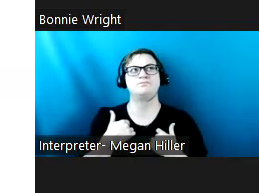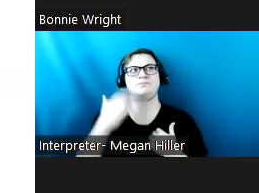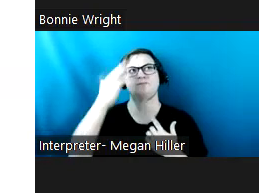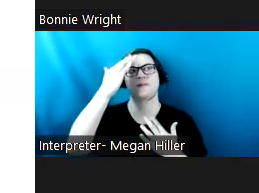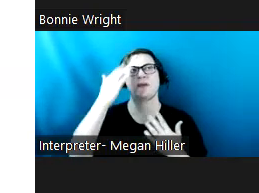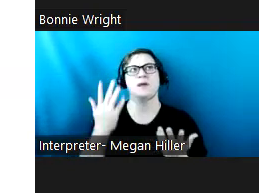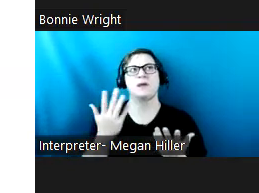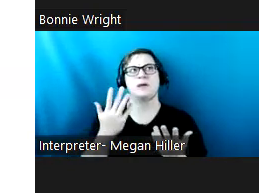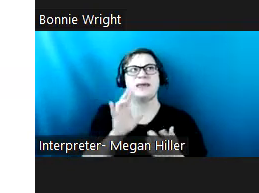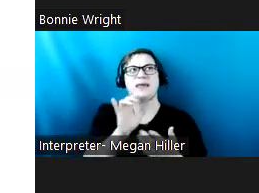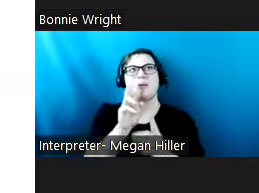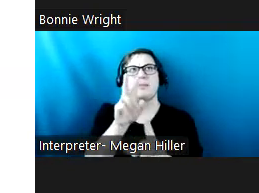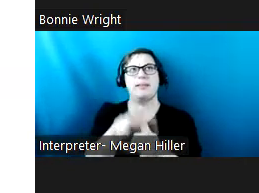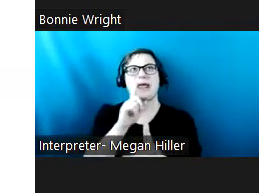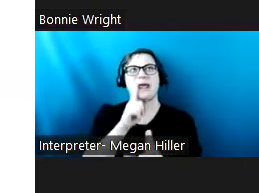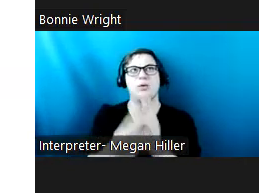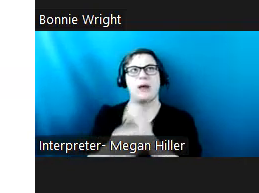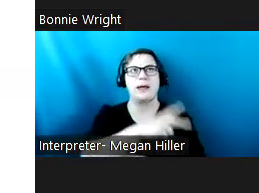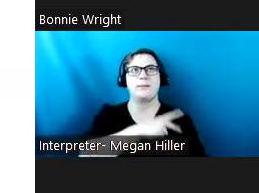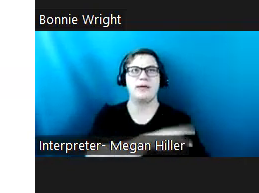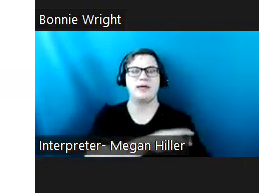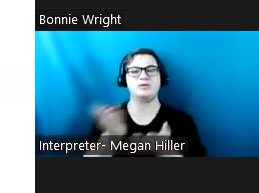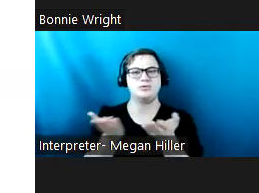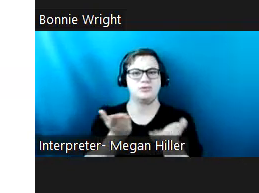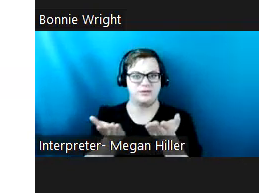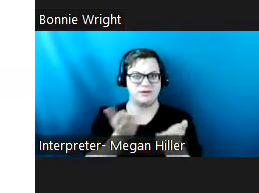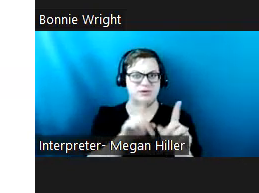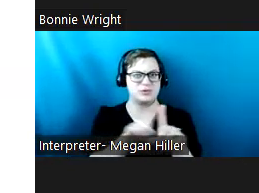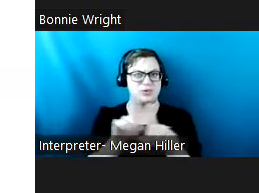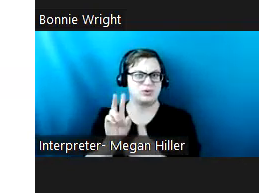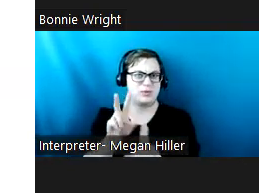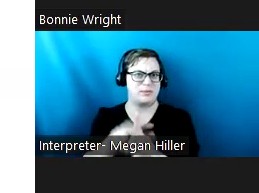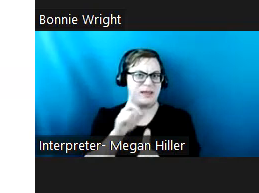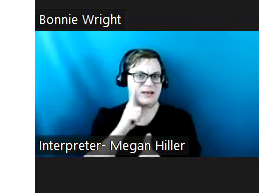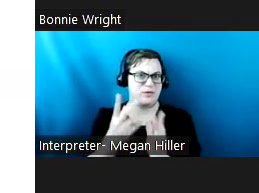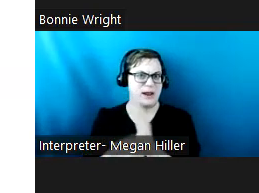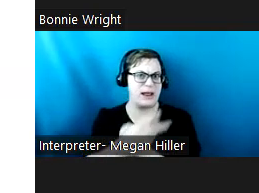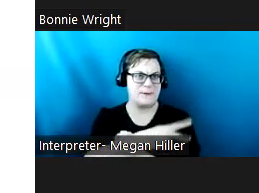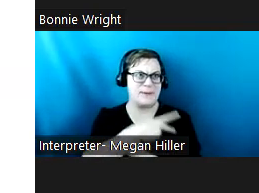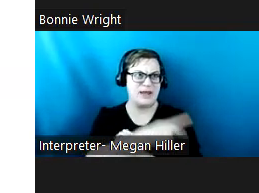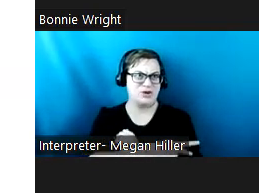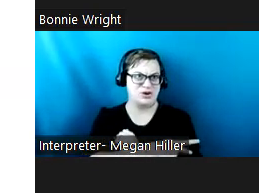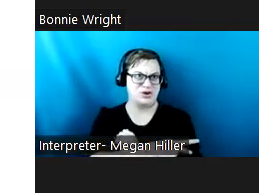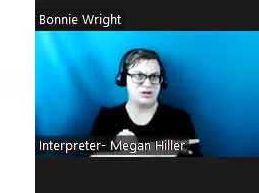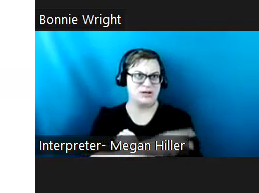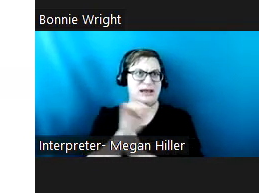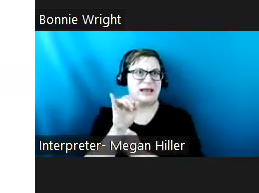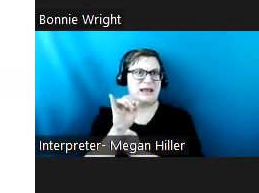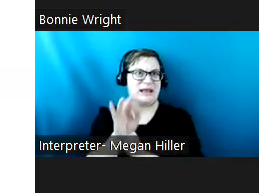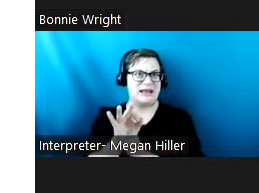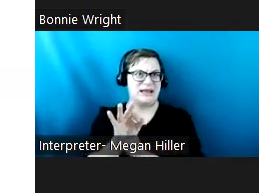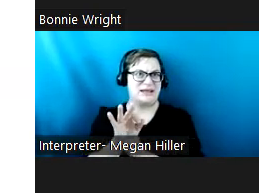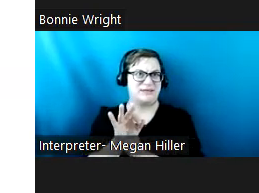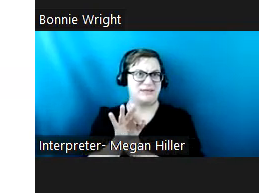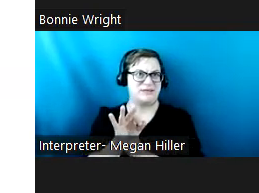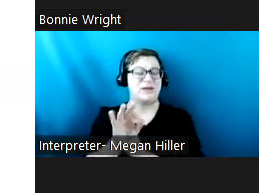to outpatient services also applies to outpatient services if the person we serve is a